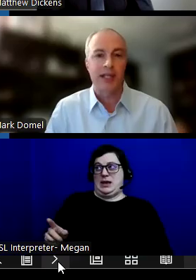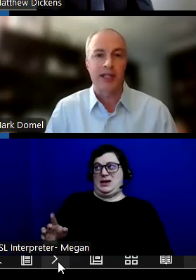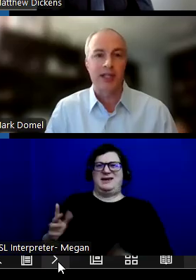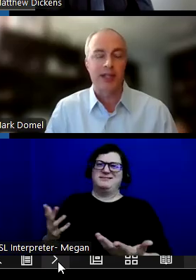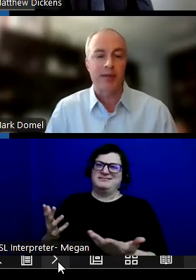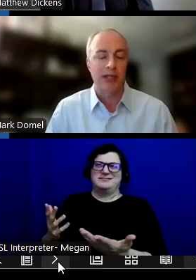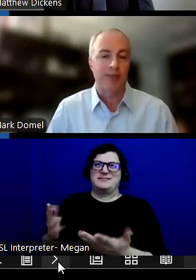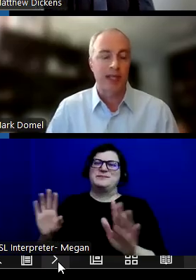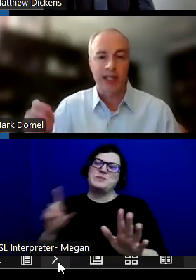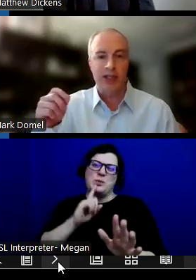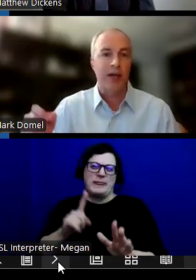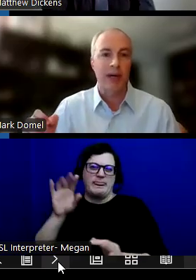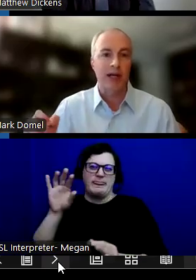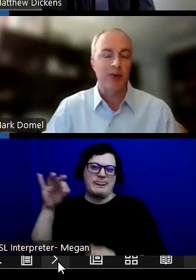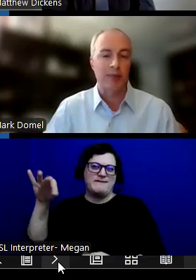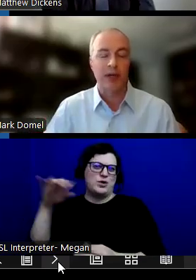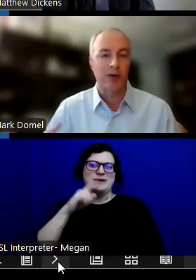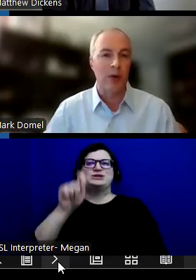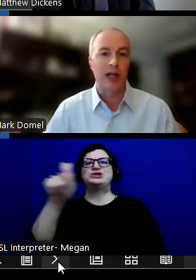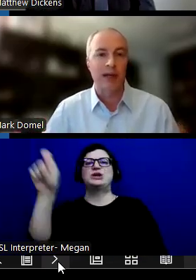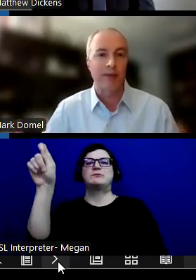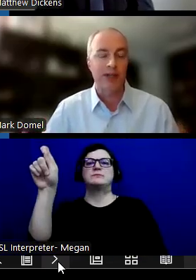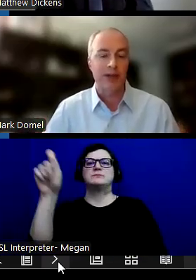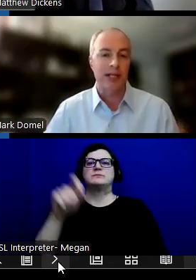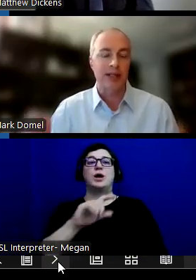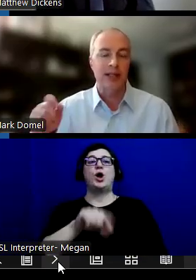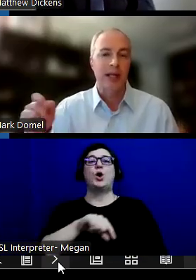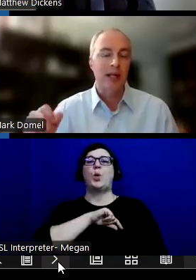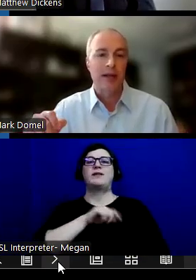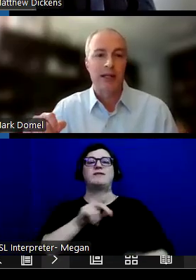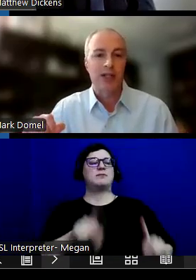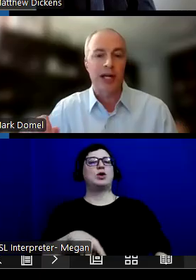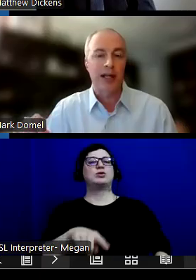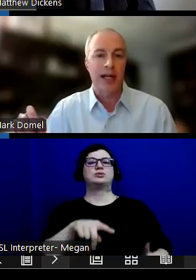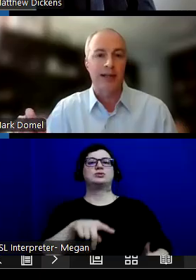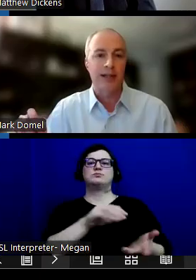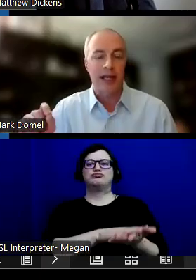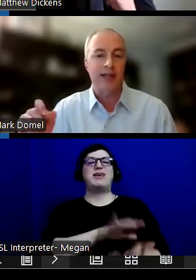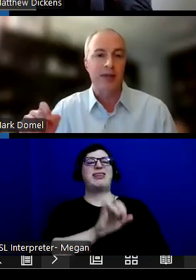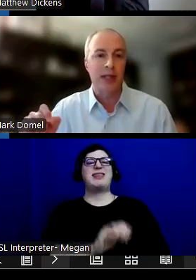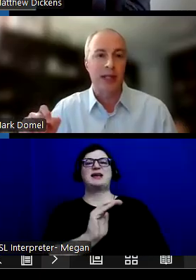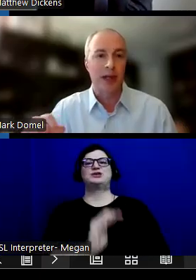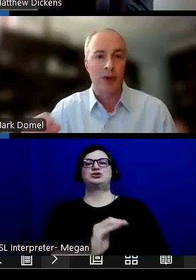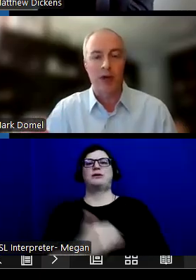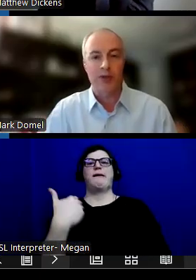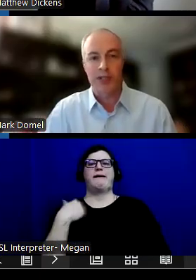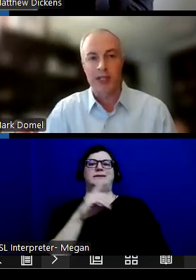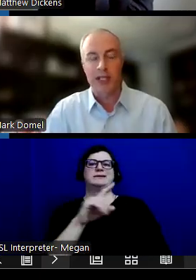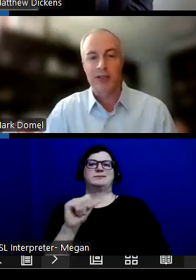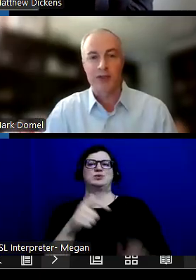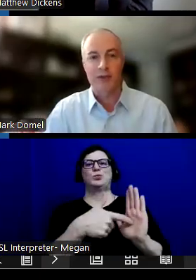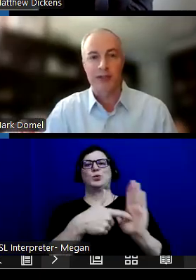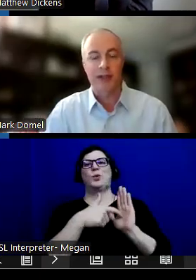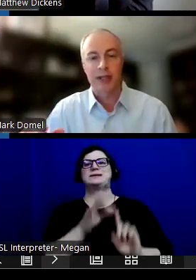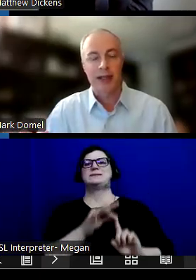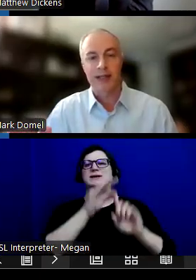does is it just is basically like a checkbox where a qualified professional says, this child has a disability that requires special